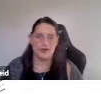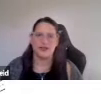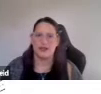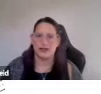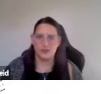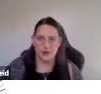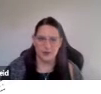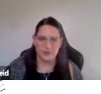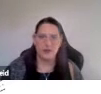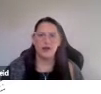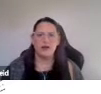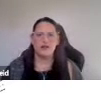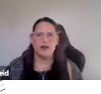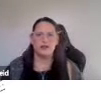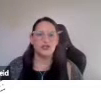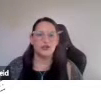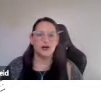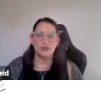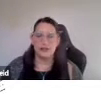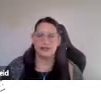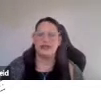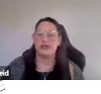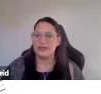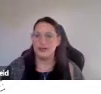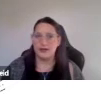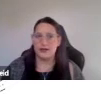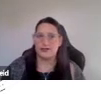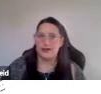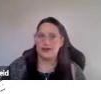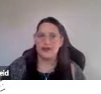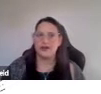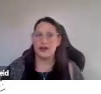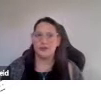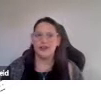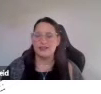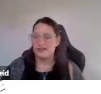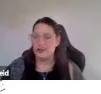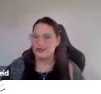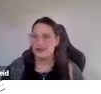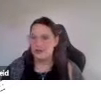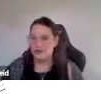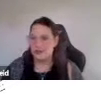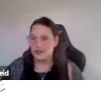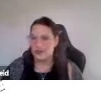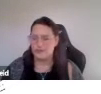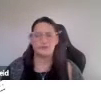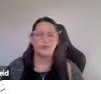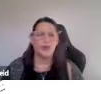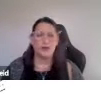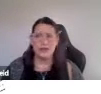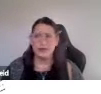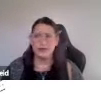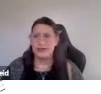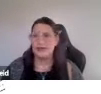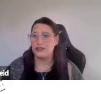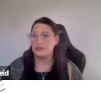of Maryland College Park. The two other things that you see up on this slide, the collaboration space and the virtual locker,